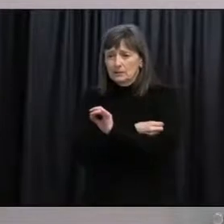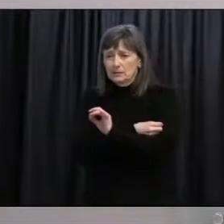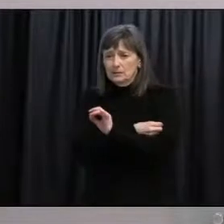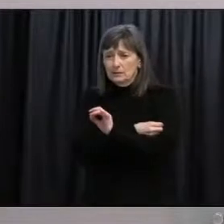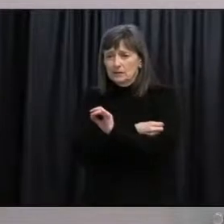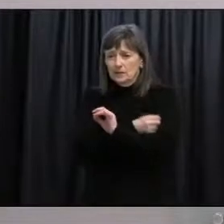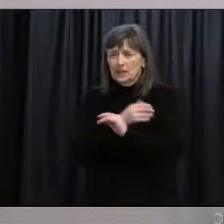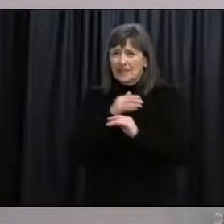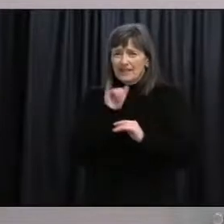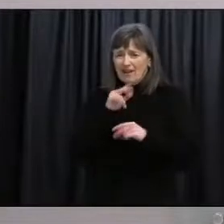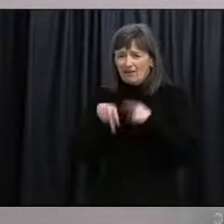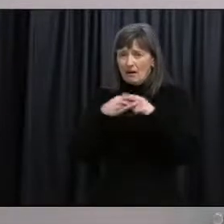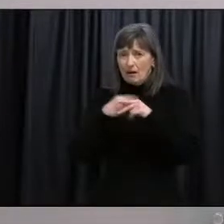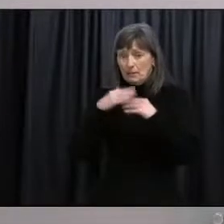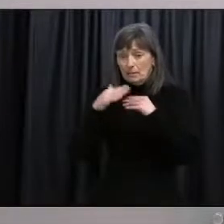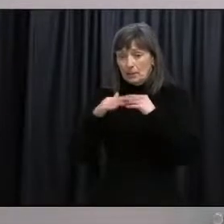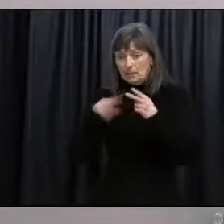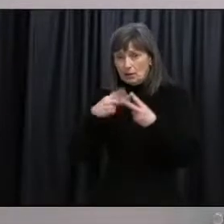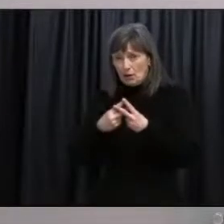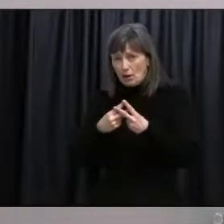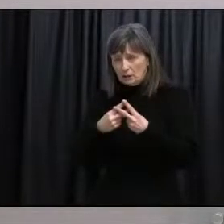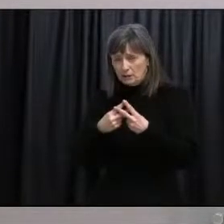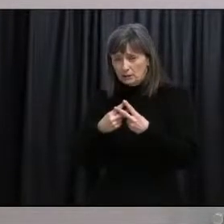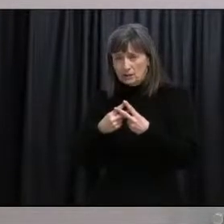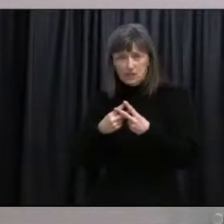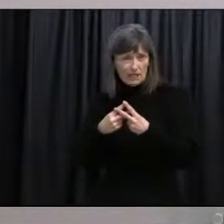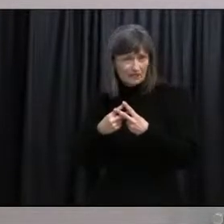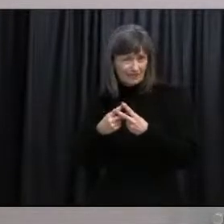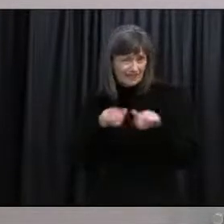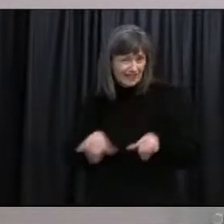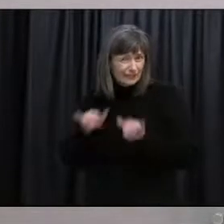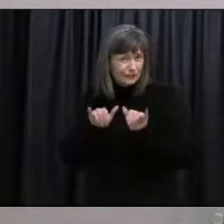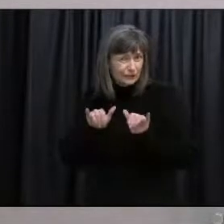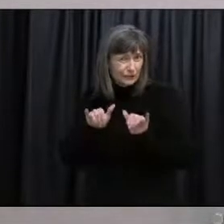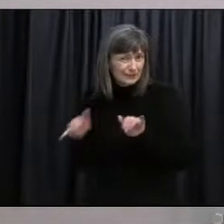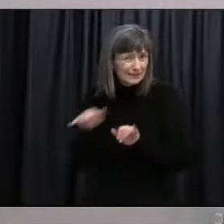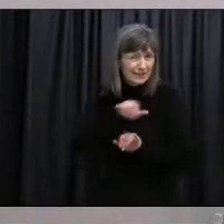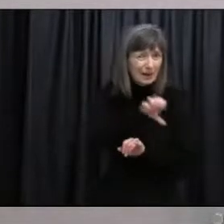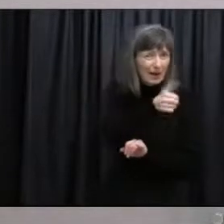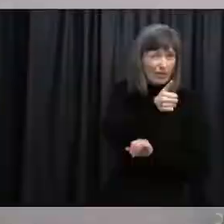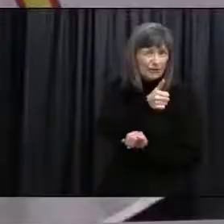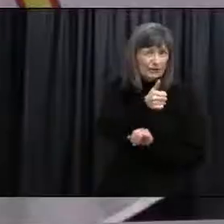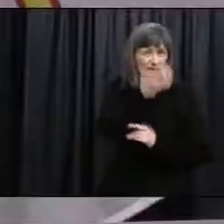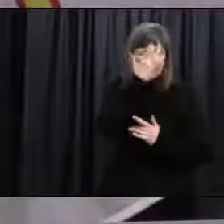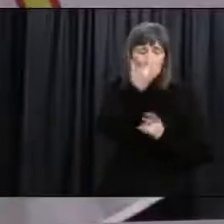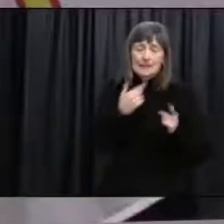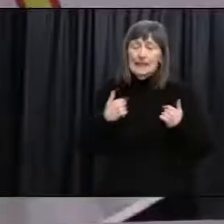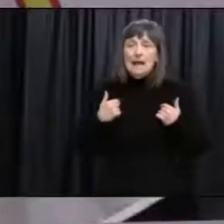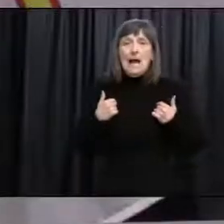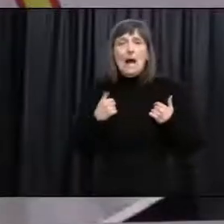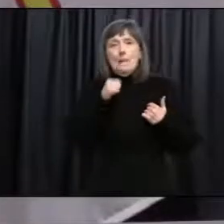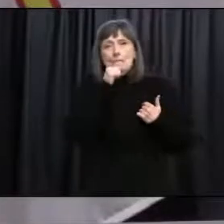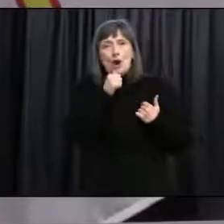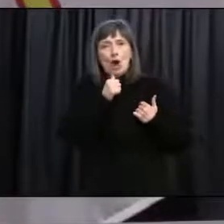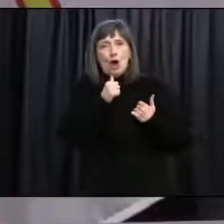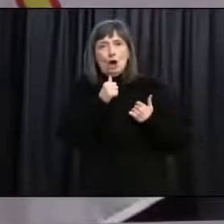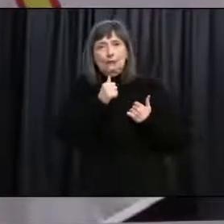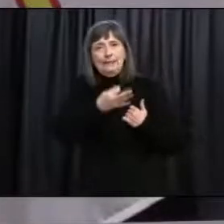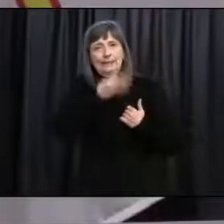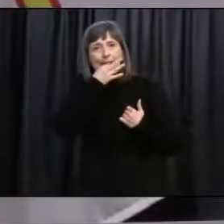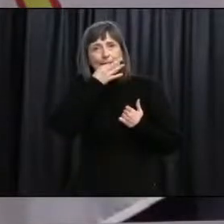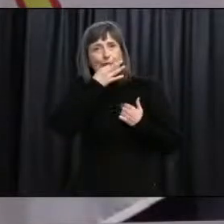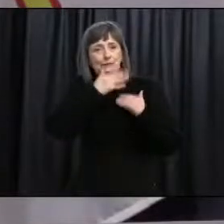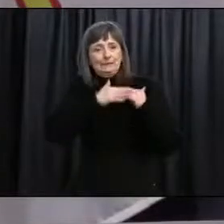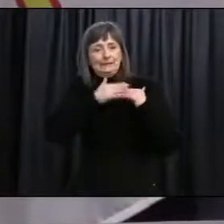that blood clots often happen? No, I'm not a hematologist. I will preface anything that I say by saying that I'm